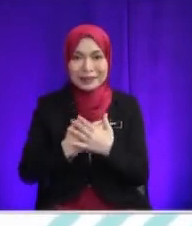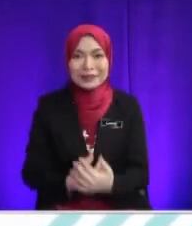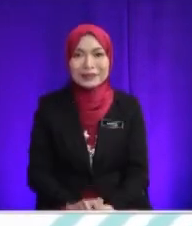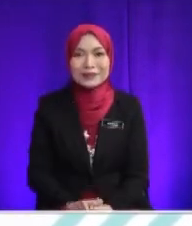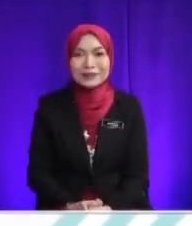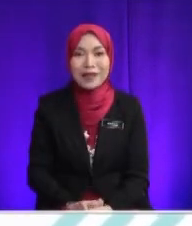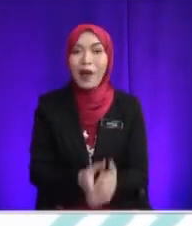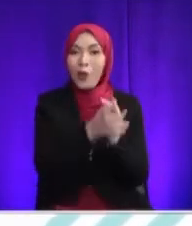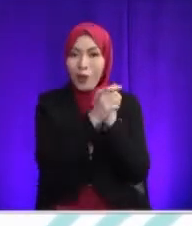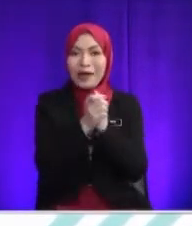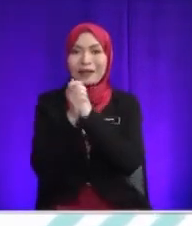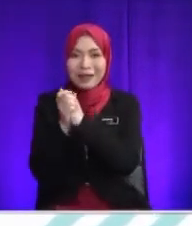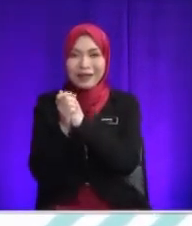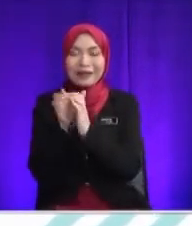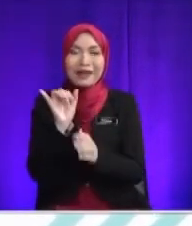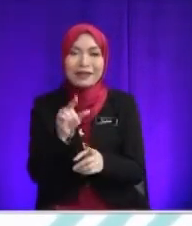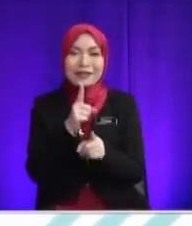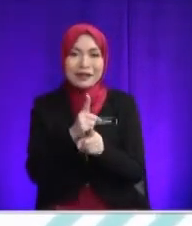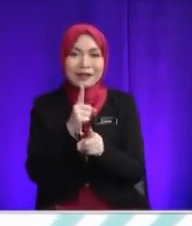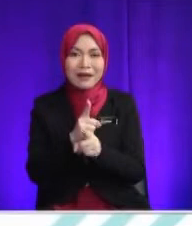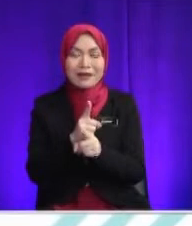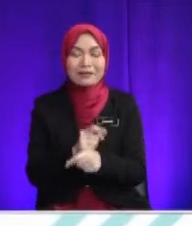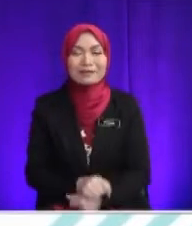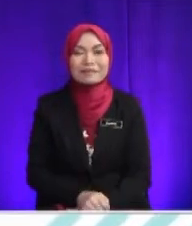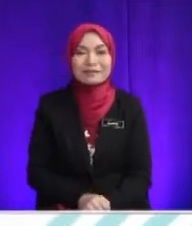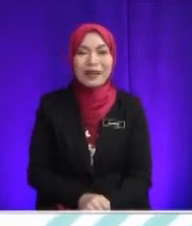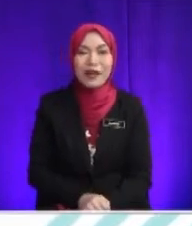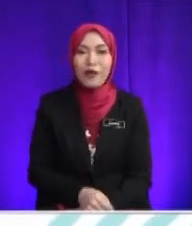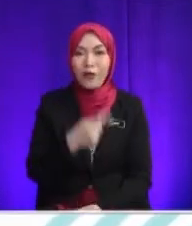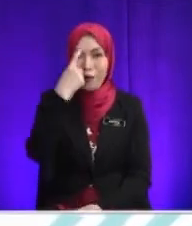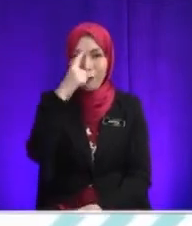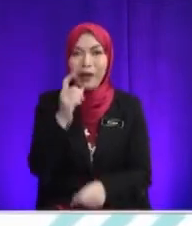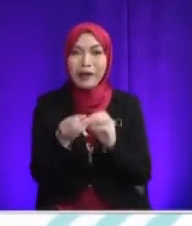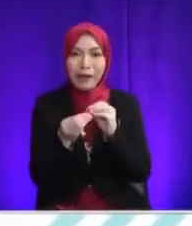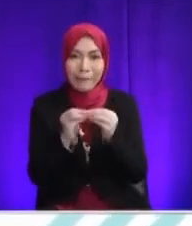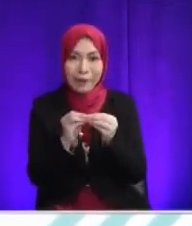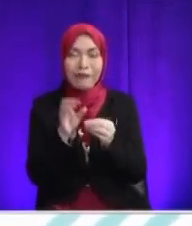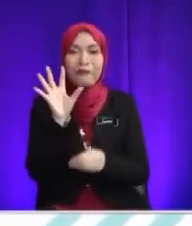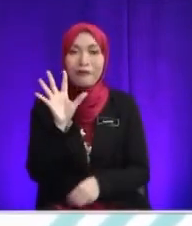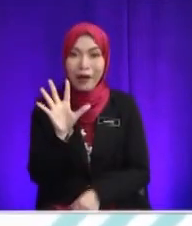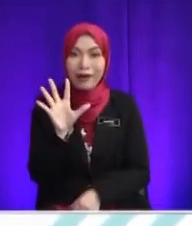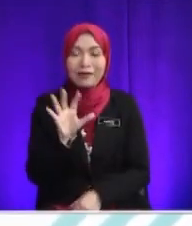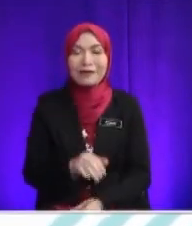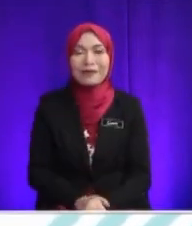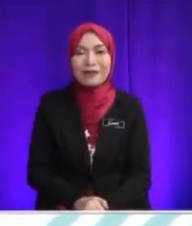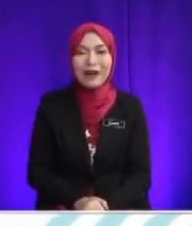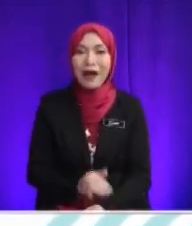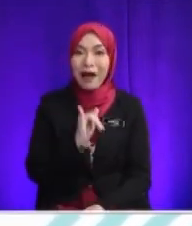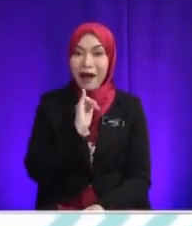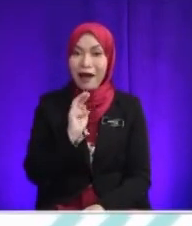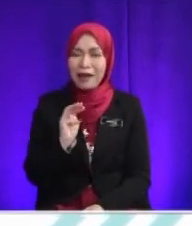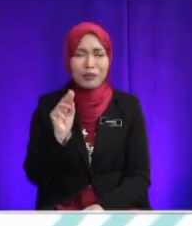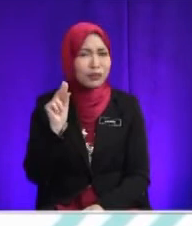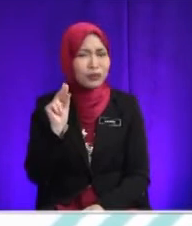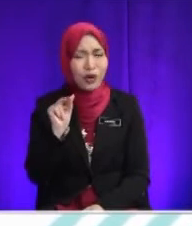Well done. Yes. Alright, next for number 5. Okay, for number 5, I am not sure